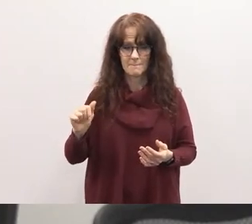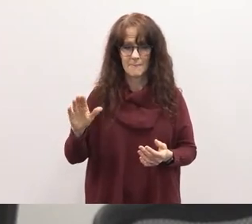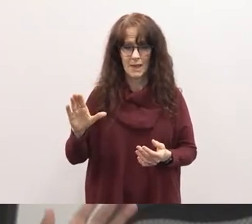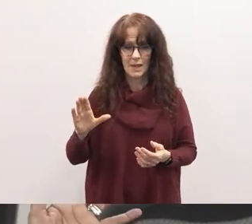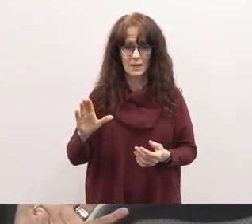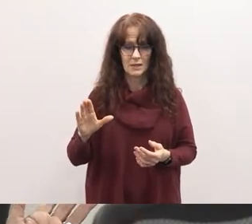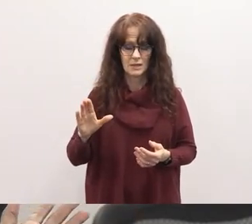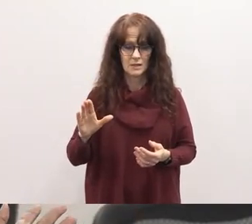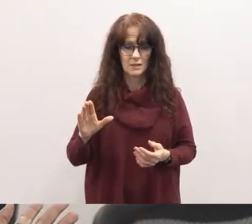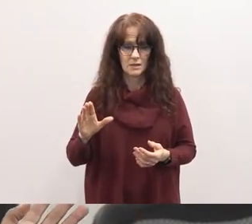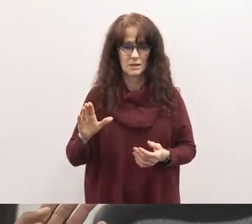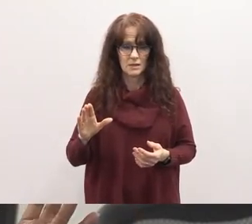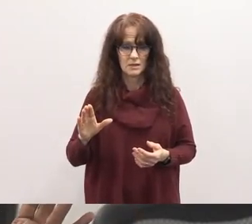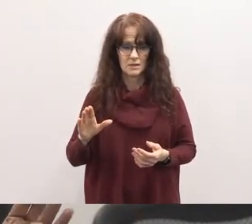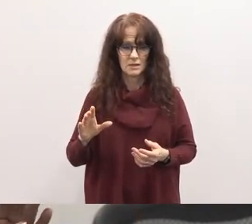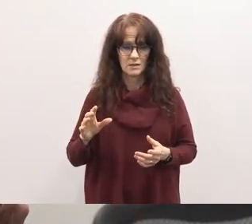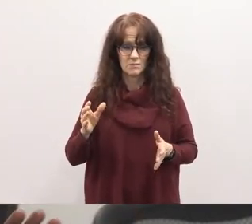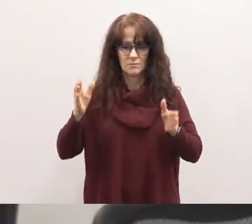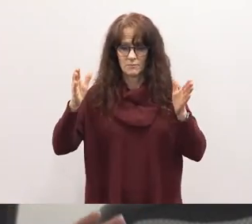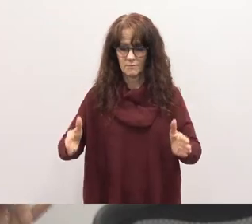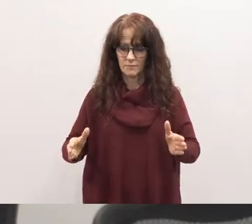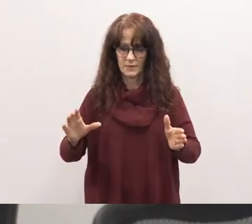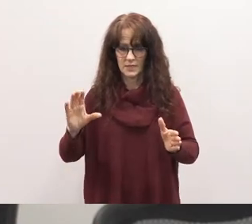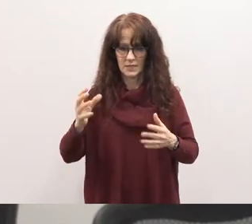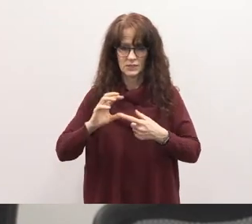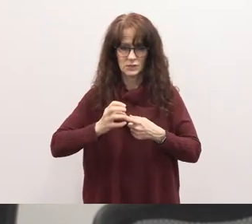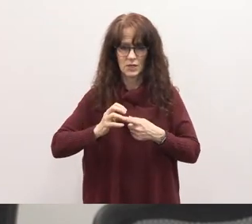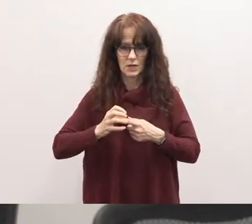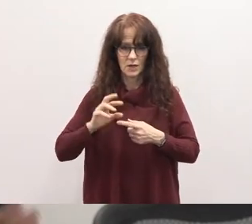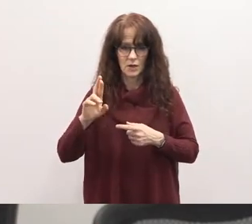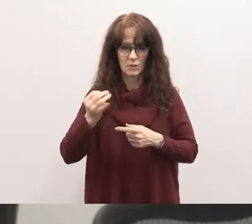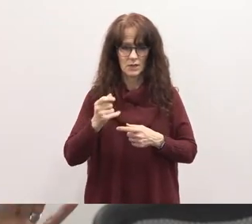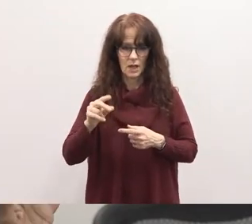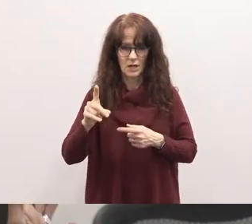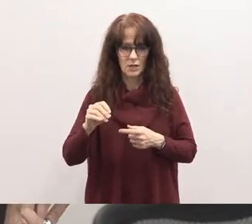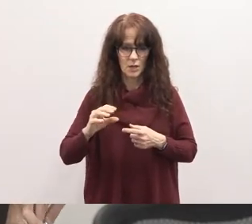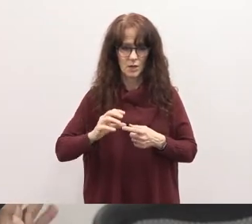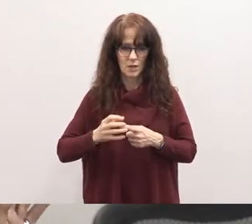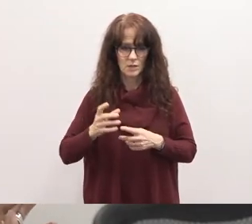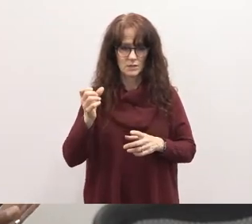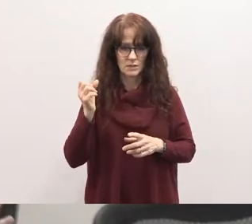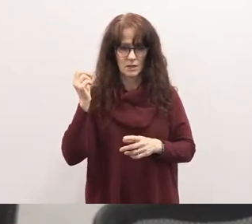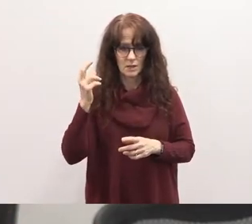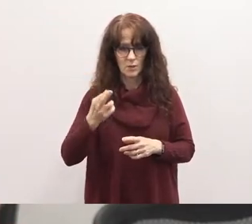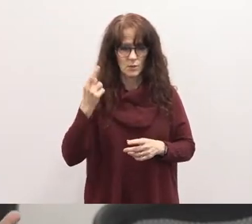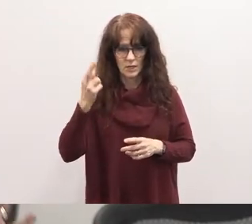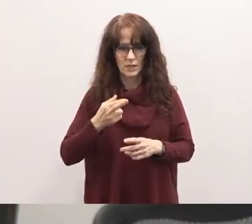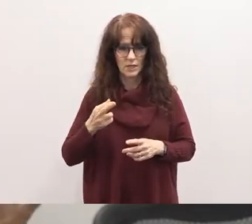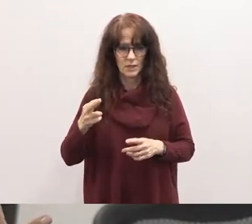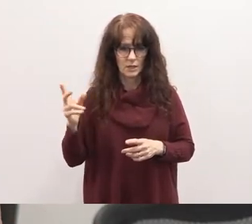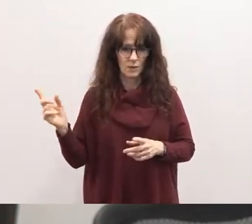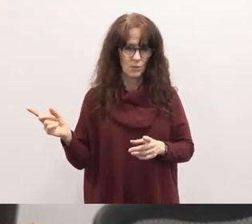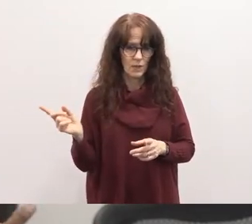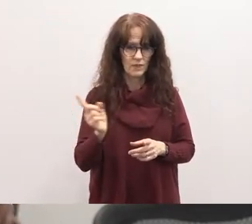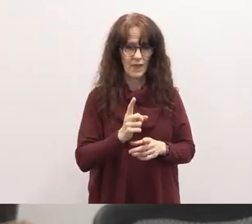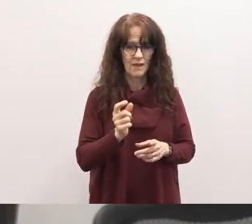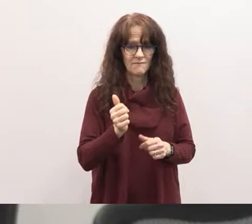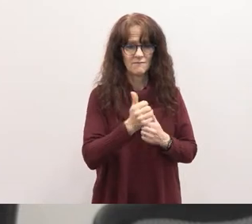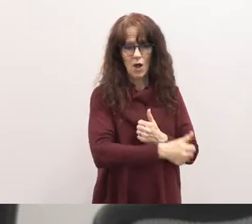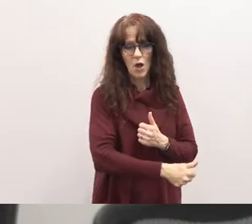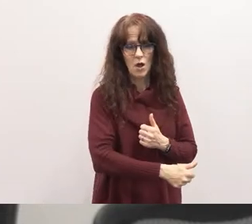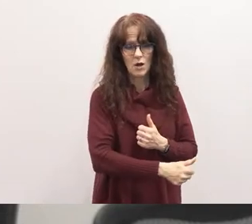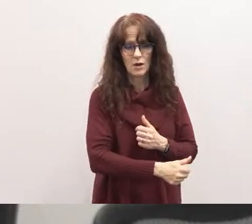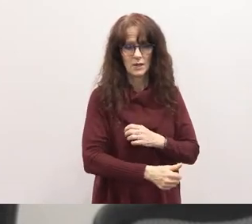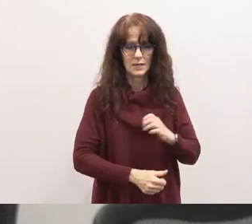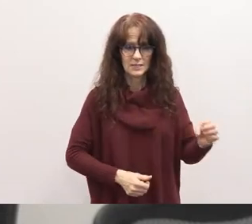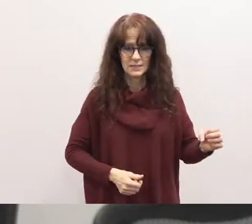time past Cherry. If you went past Redondo, you had to have a specific reason why you went that far